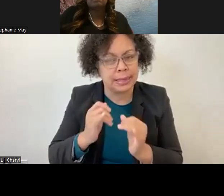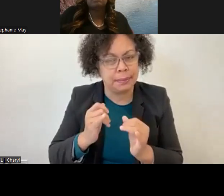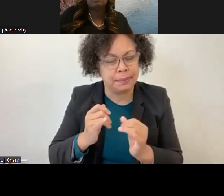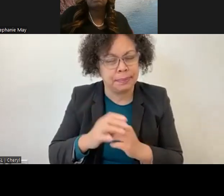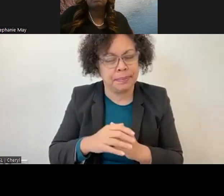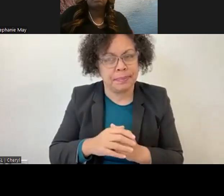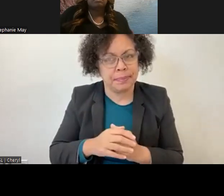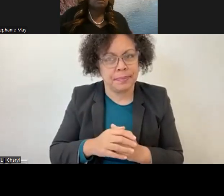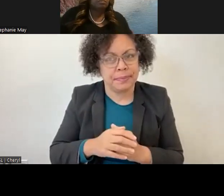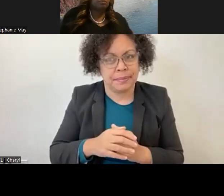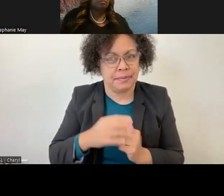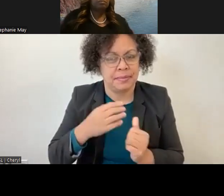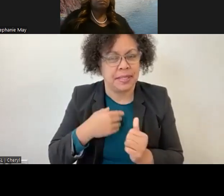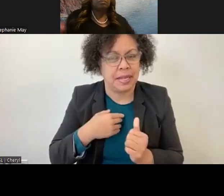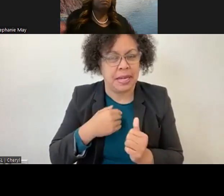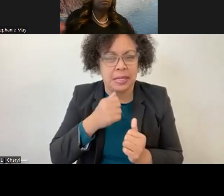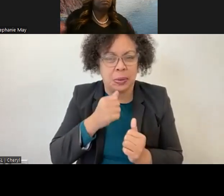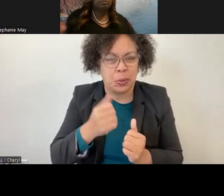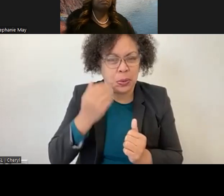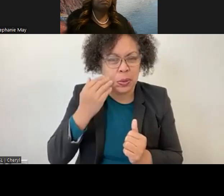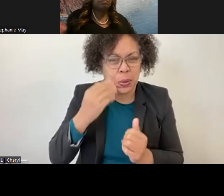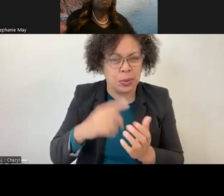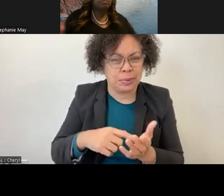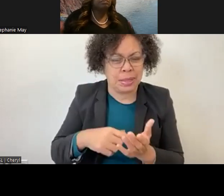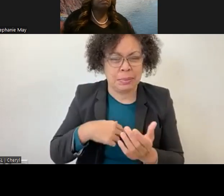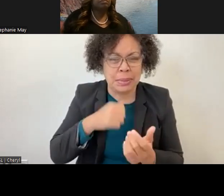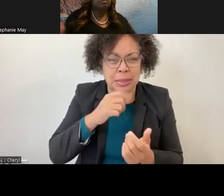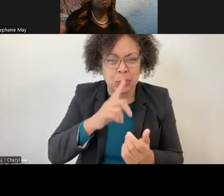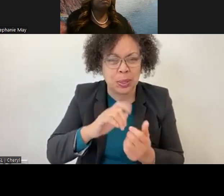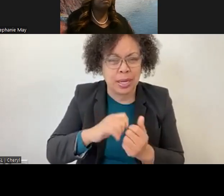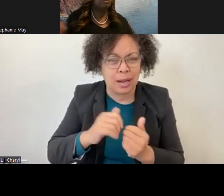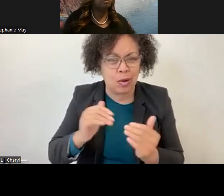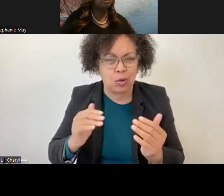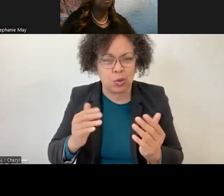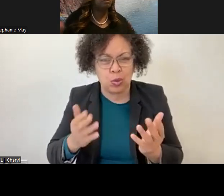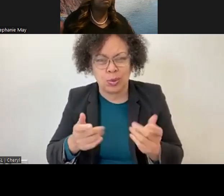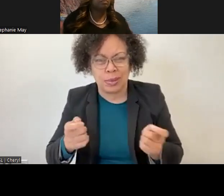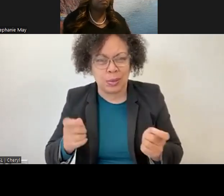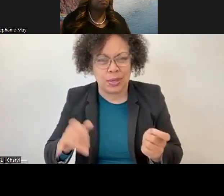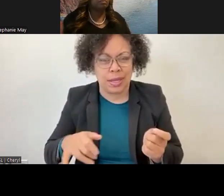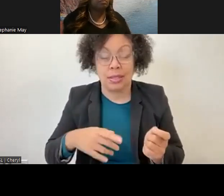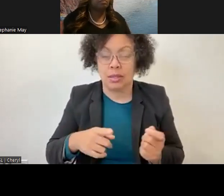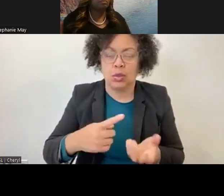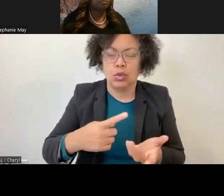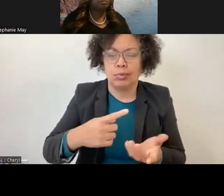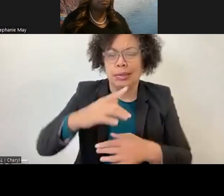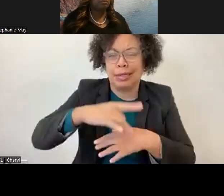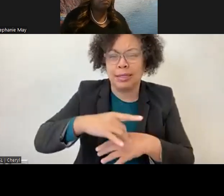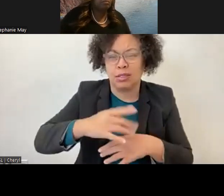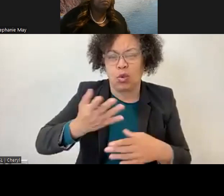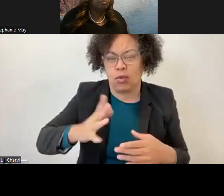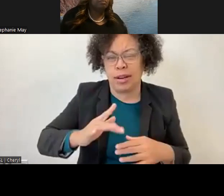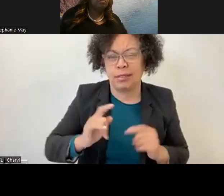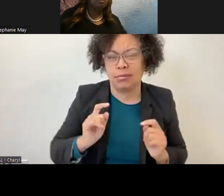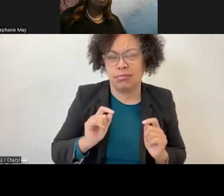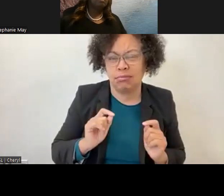don't always know how to balance that. And you spoke to that to some degree, but I'm wondering if any